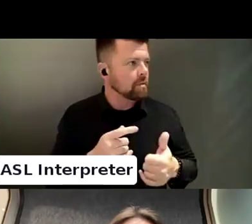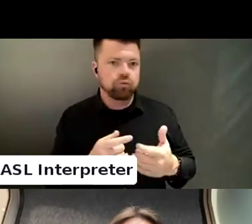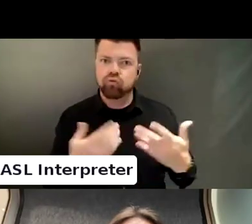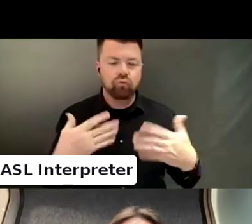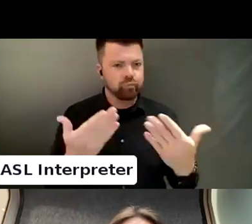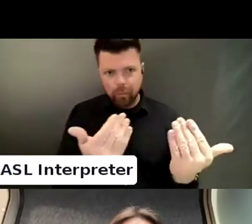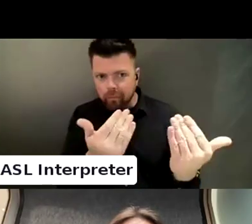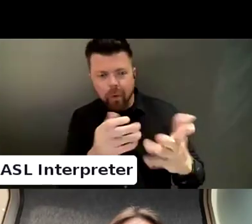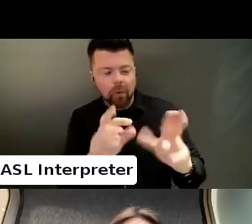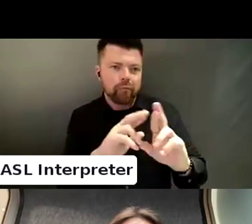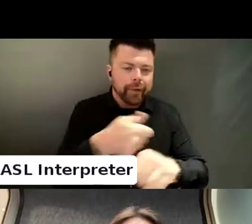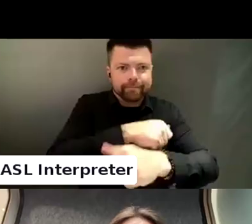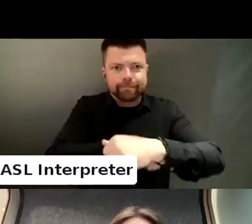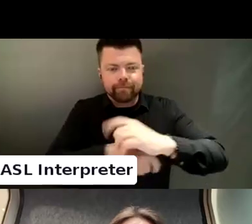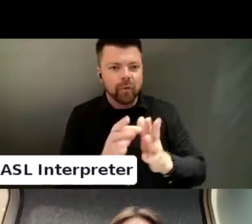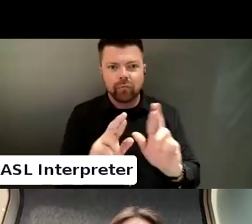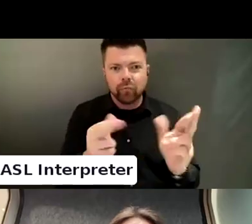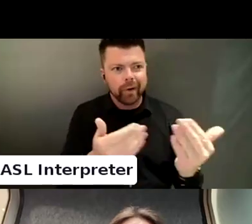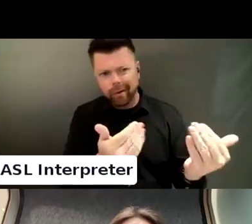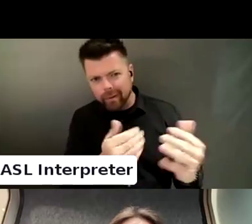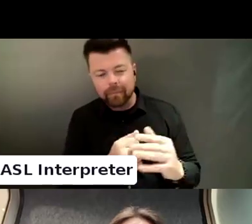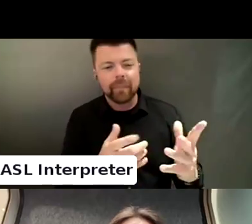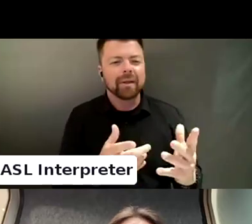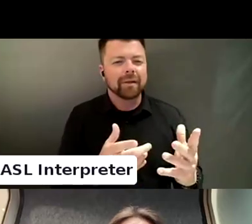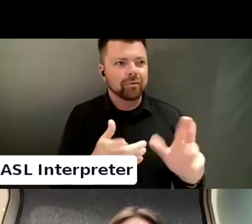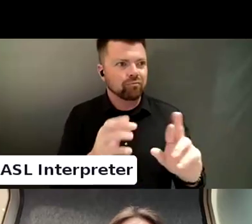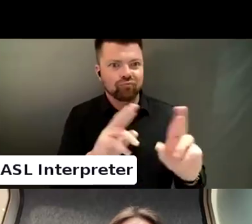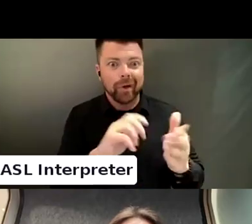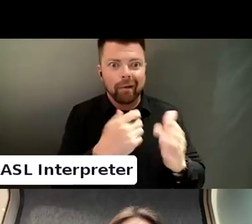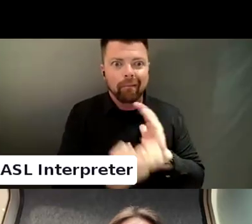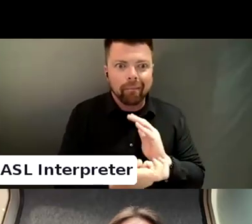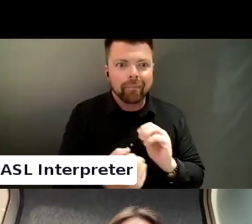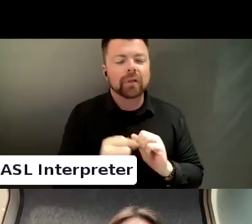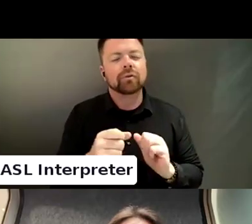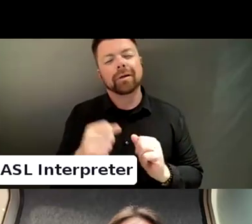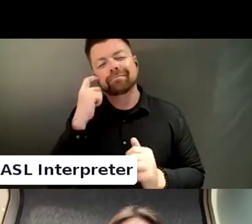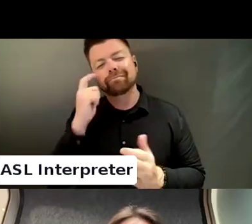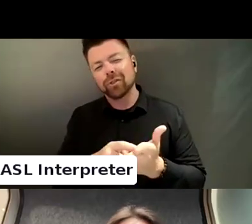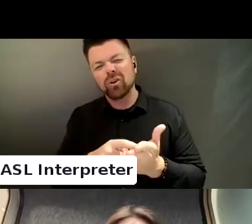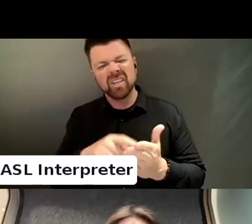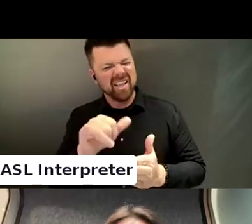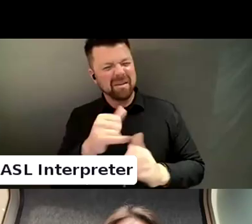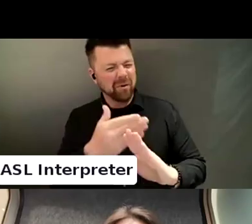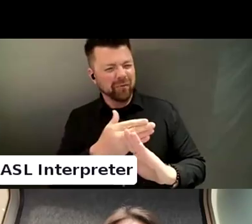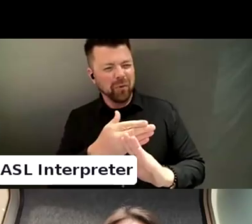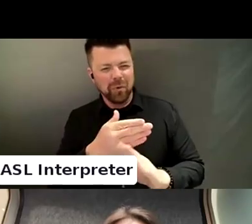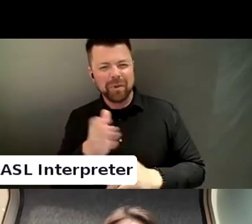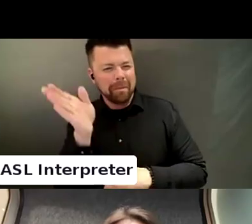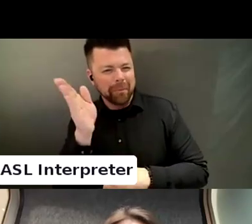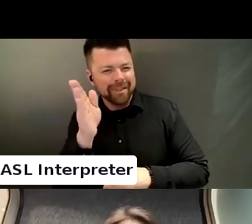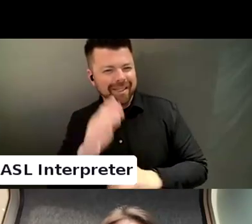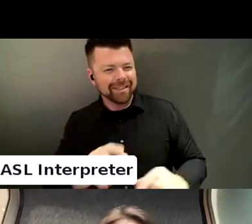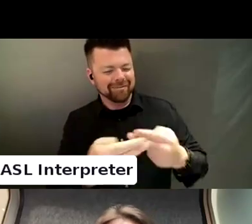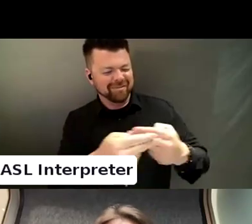it is, they're ready to jump right in on it. So I notice on that bubble diagram in the slide presentation, so valuable.